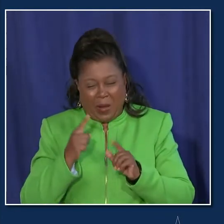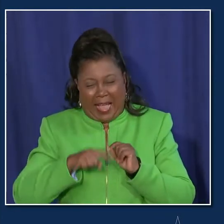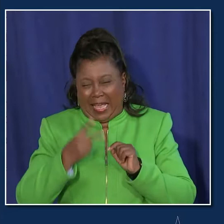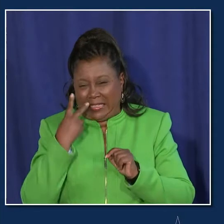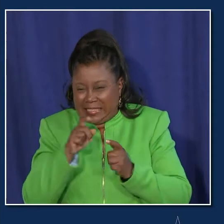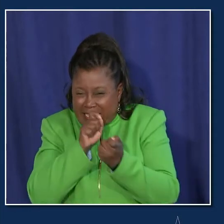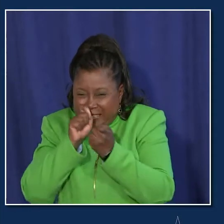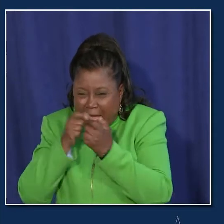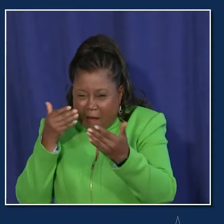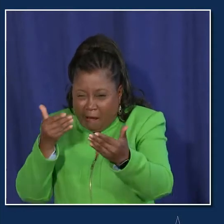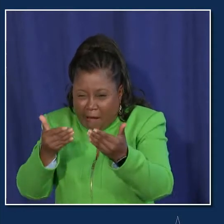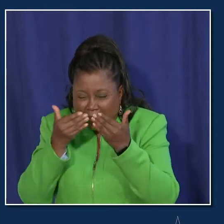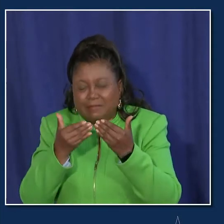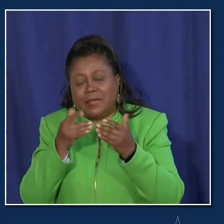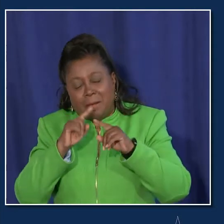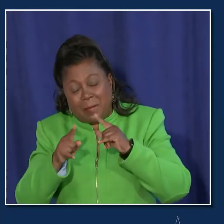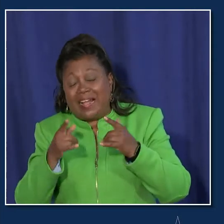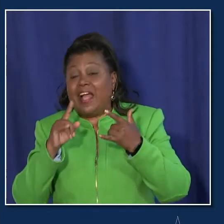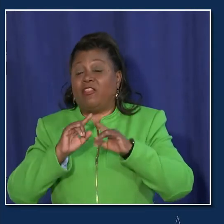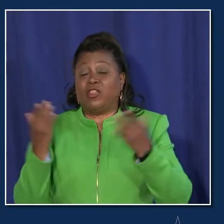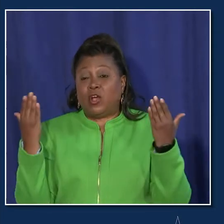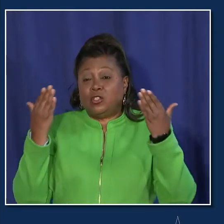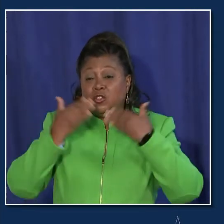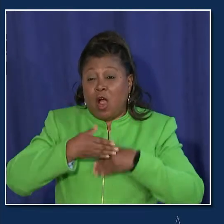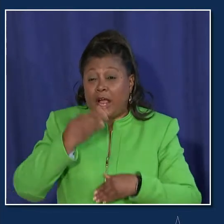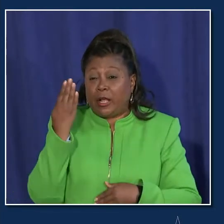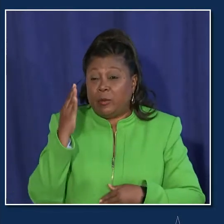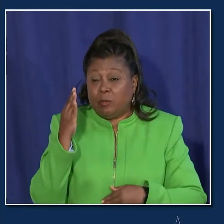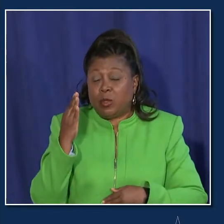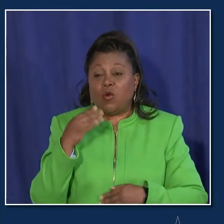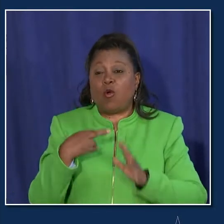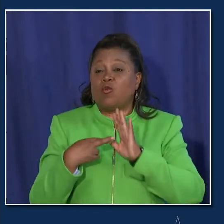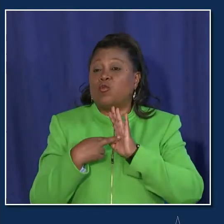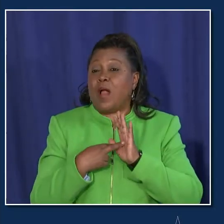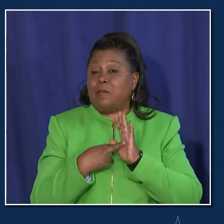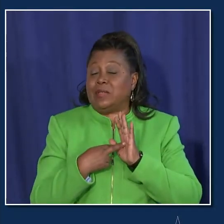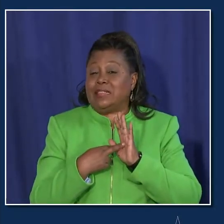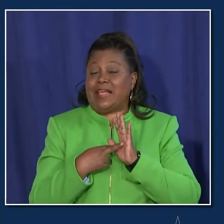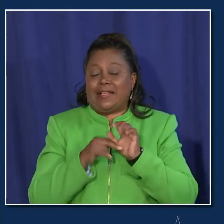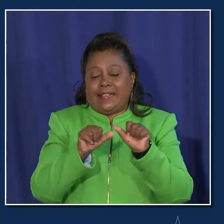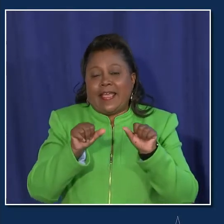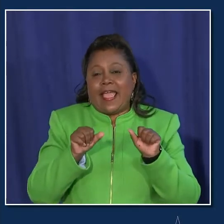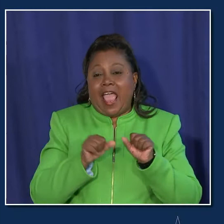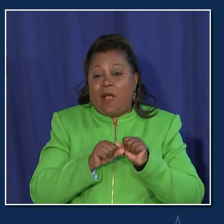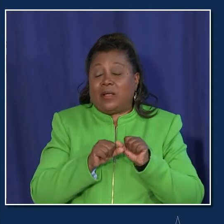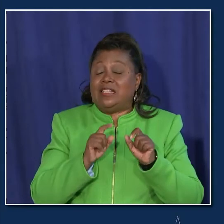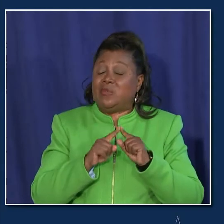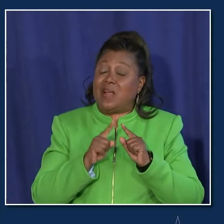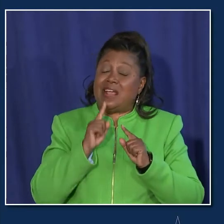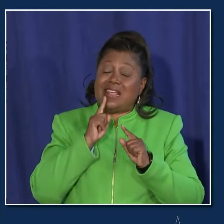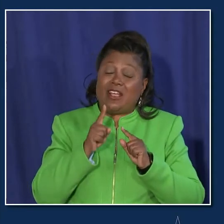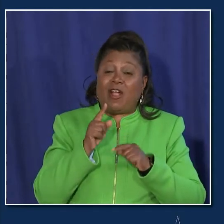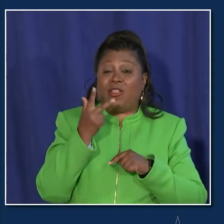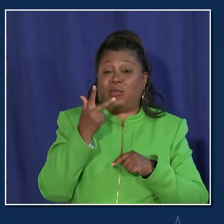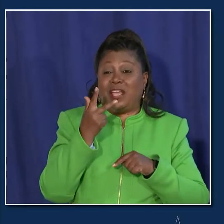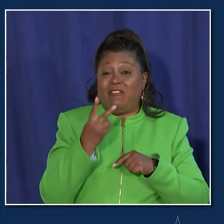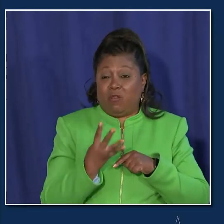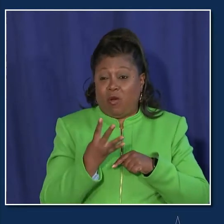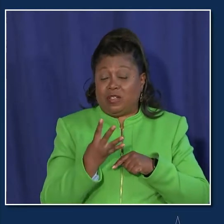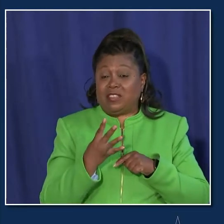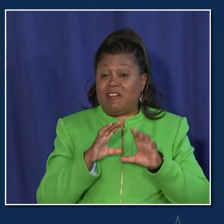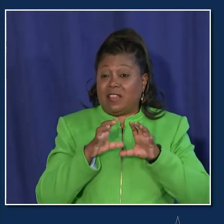see the exact details, but the darker blue represents areas where at least 3/4